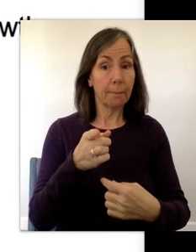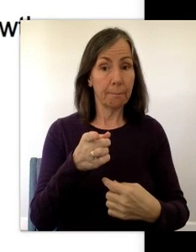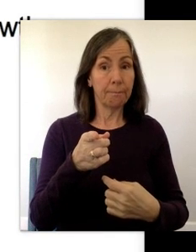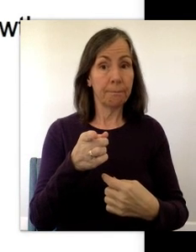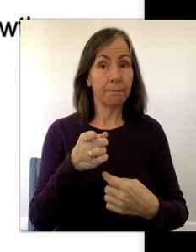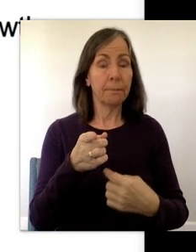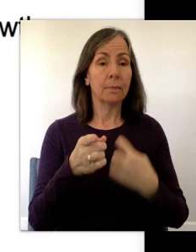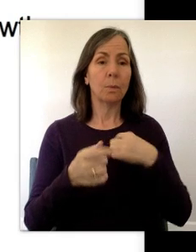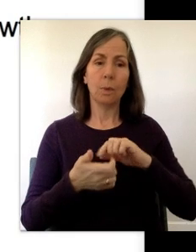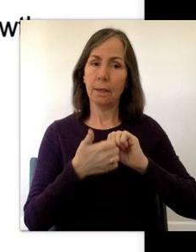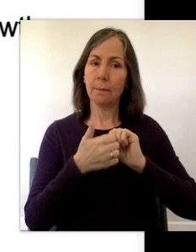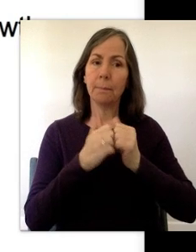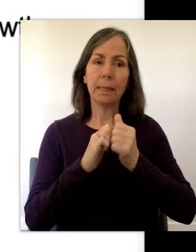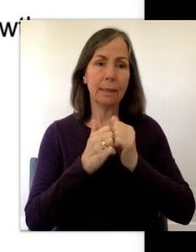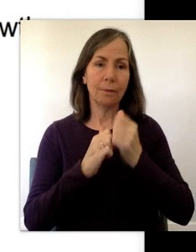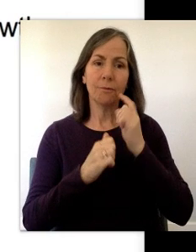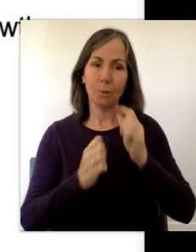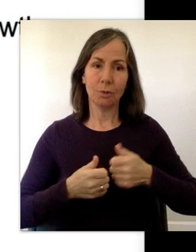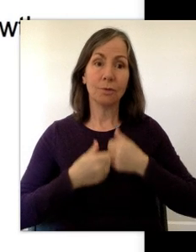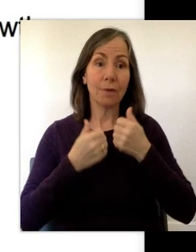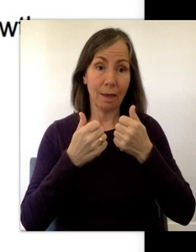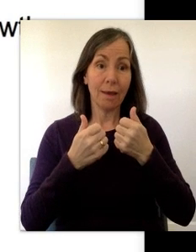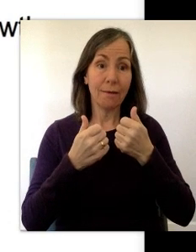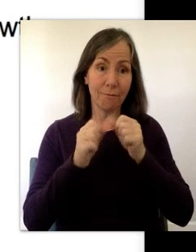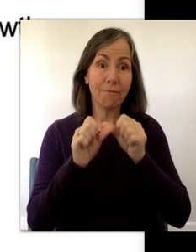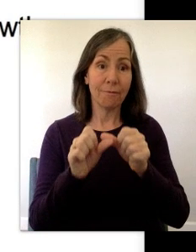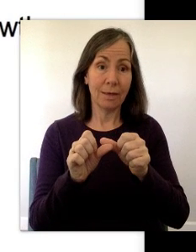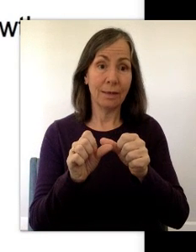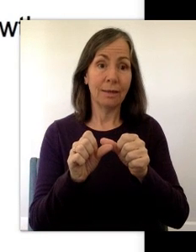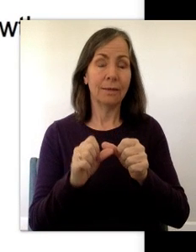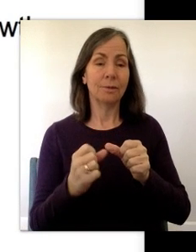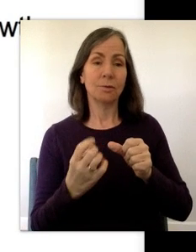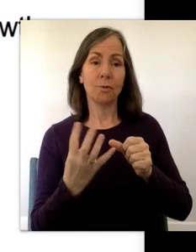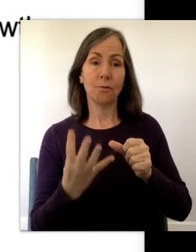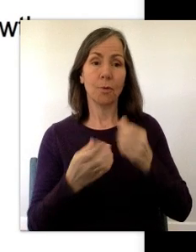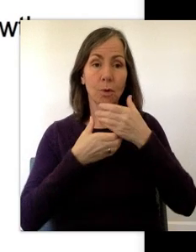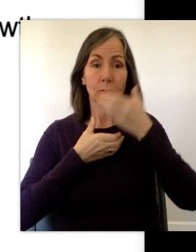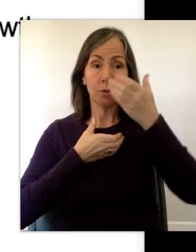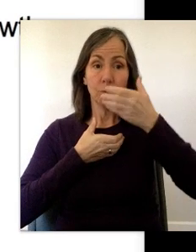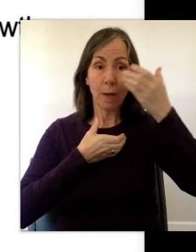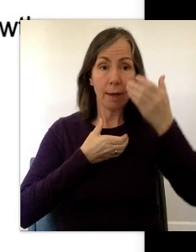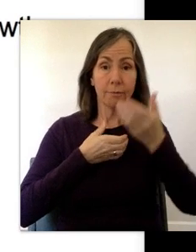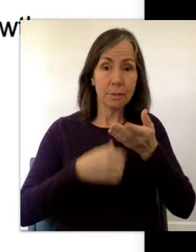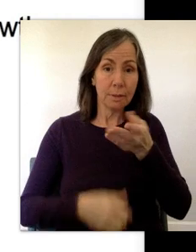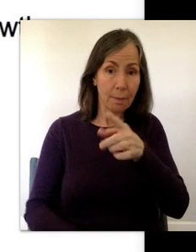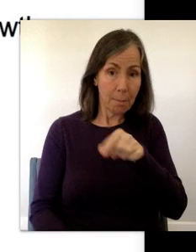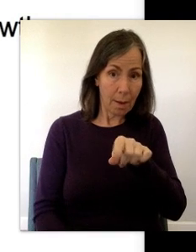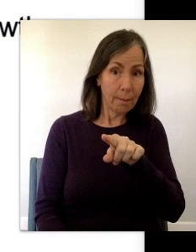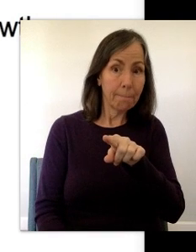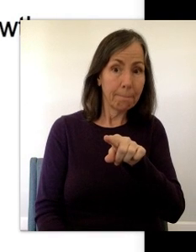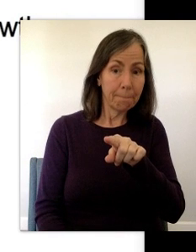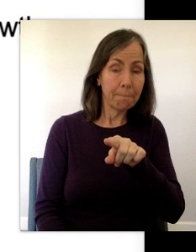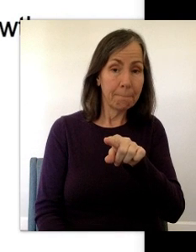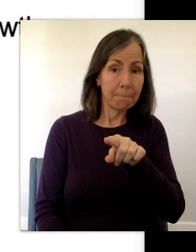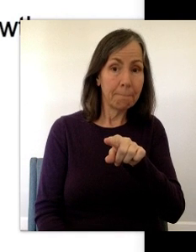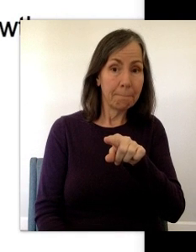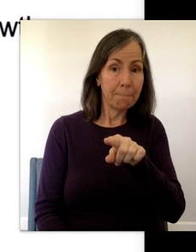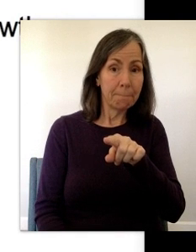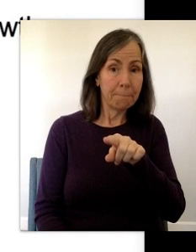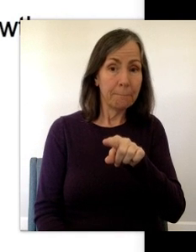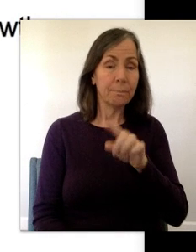We compete to survive. So here are 4 giraffes. The one with